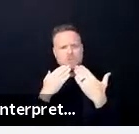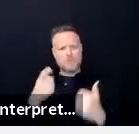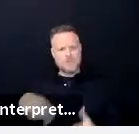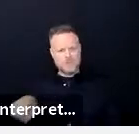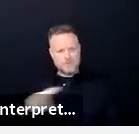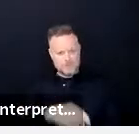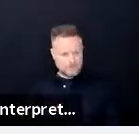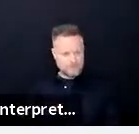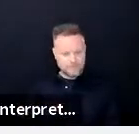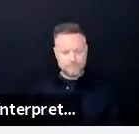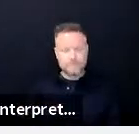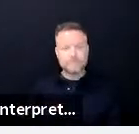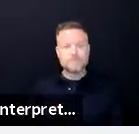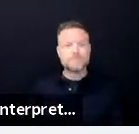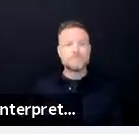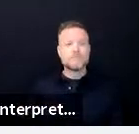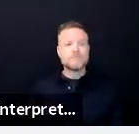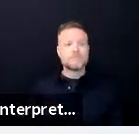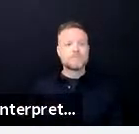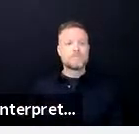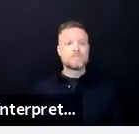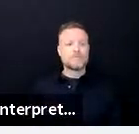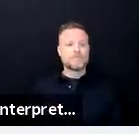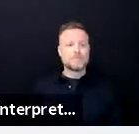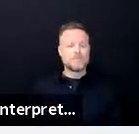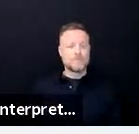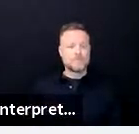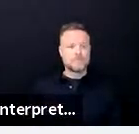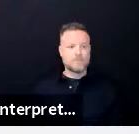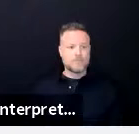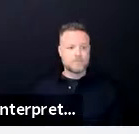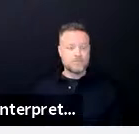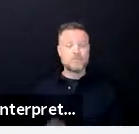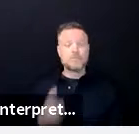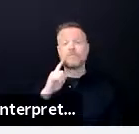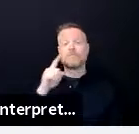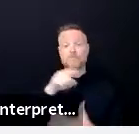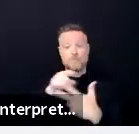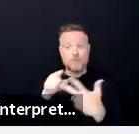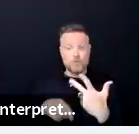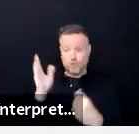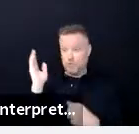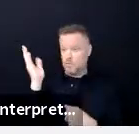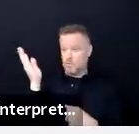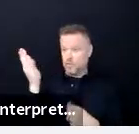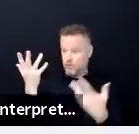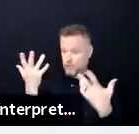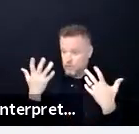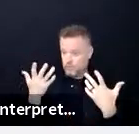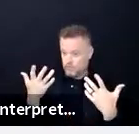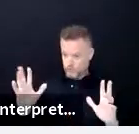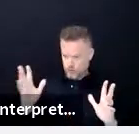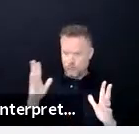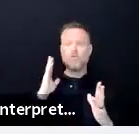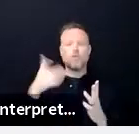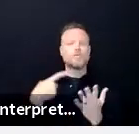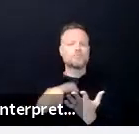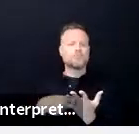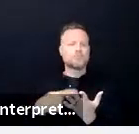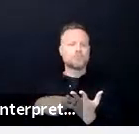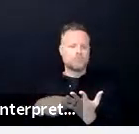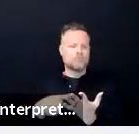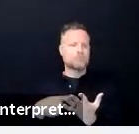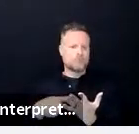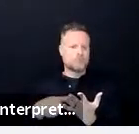to also say that we're going to have the 3 presentations, and then following all 3, we're going to have a discussion facilitated